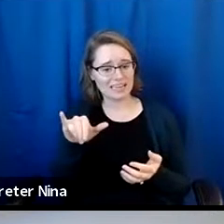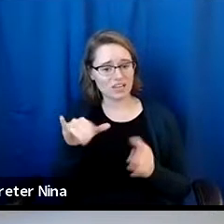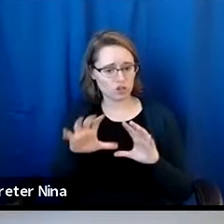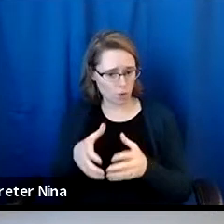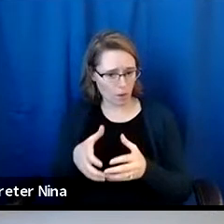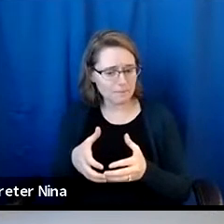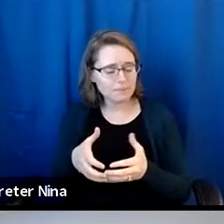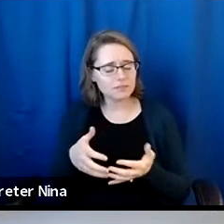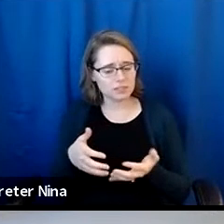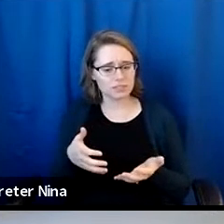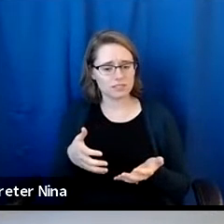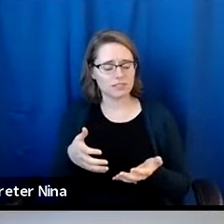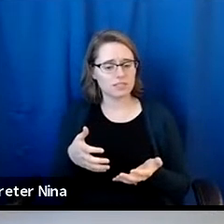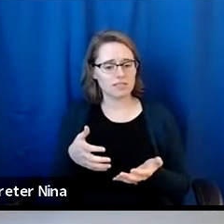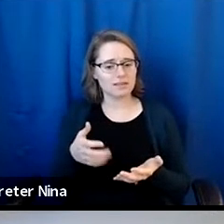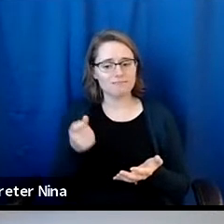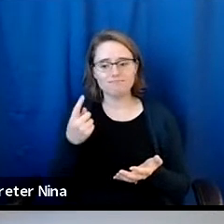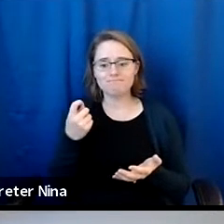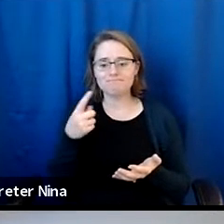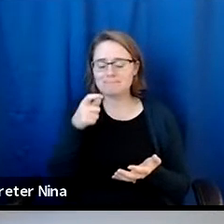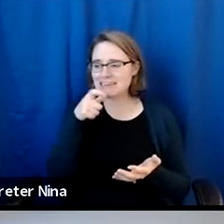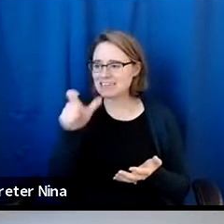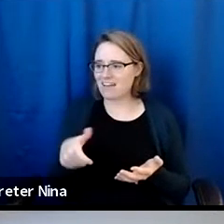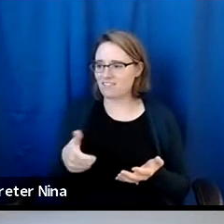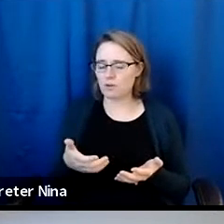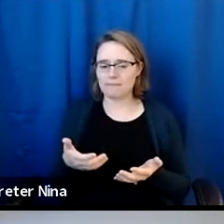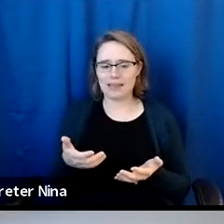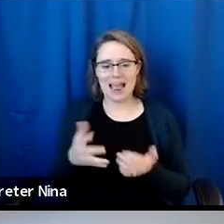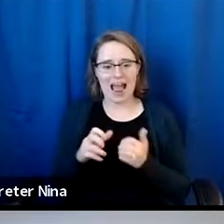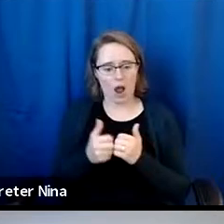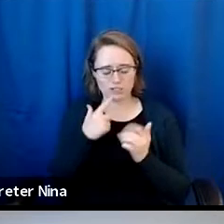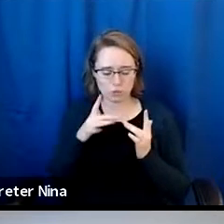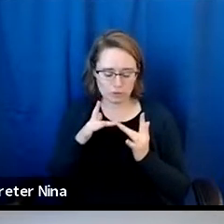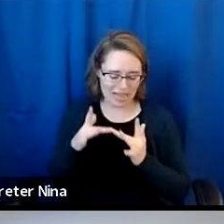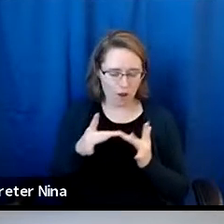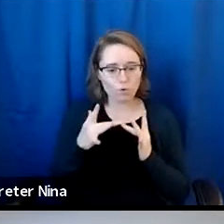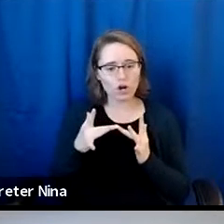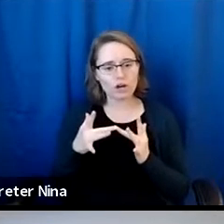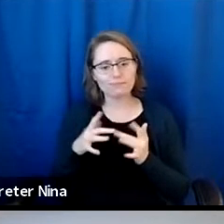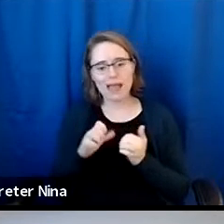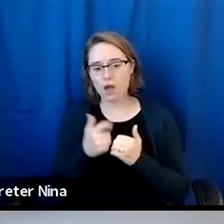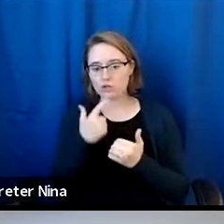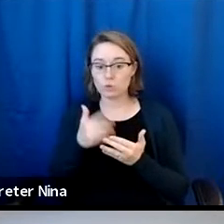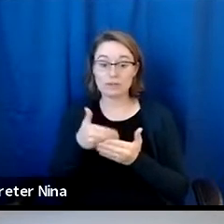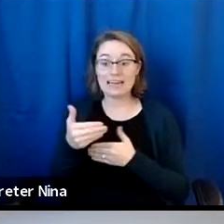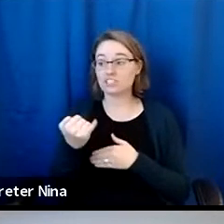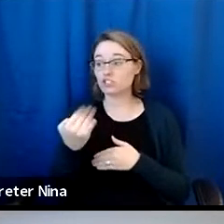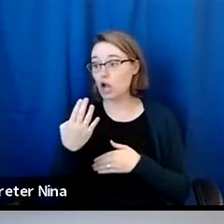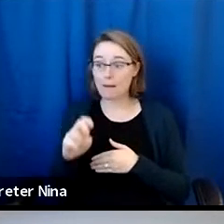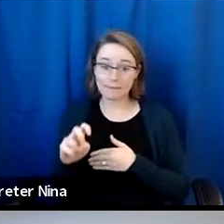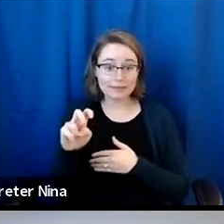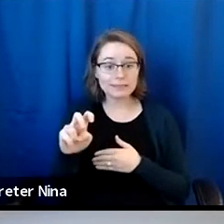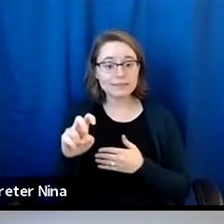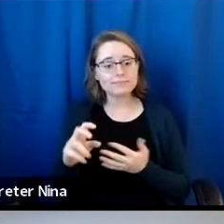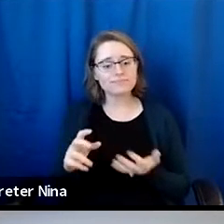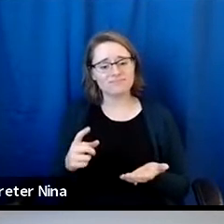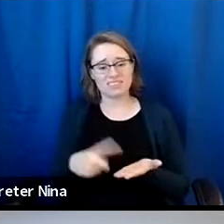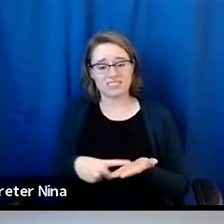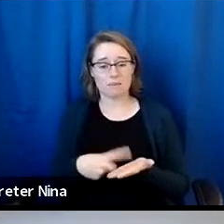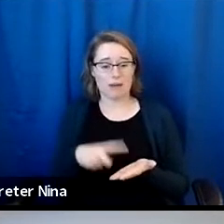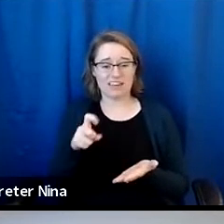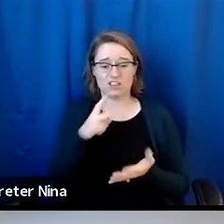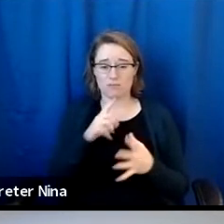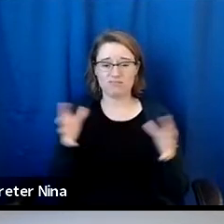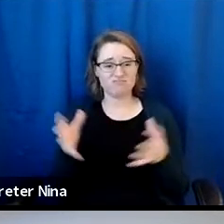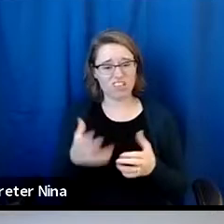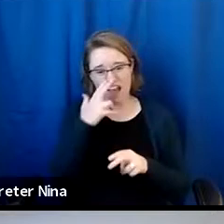it's not, I don't think it all has to be about how to network and how to get to the next job. And it just needs to be, let's just have